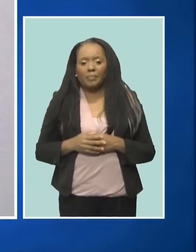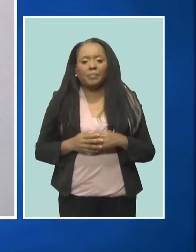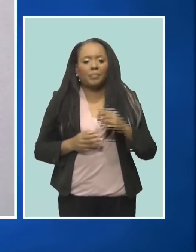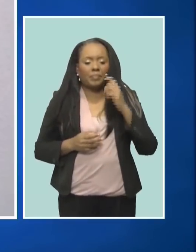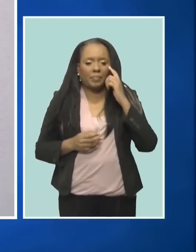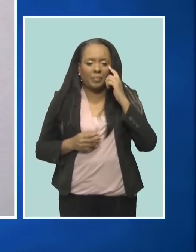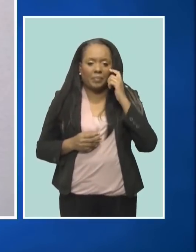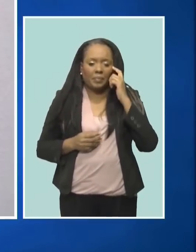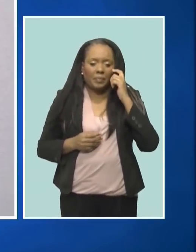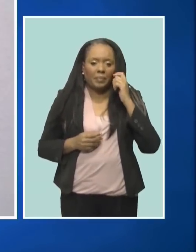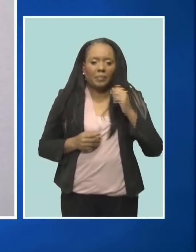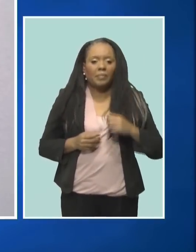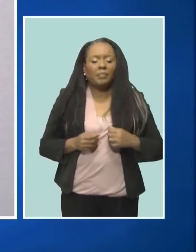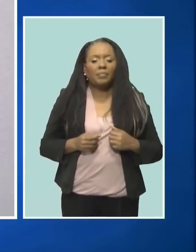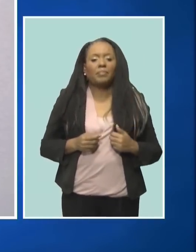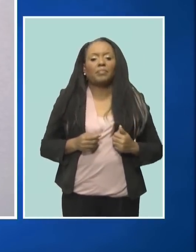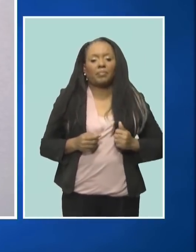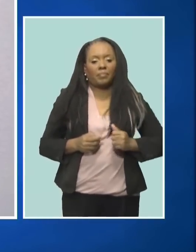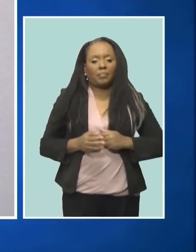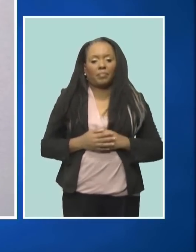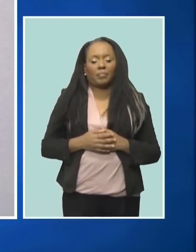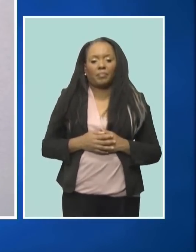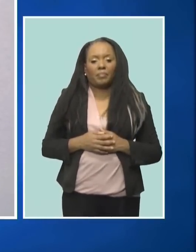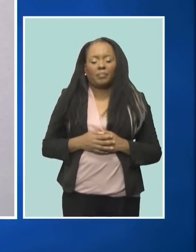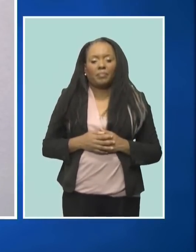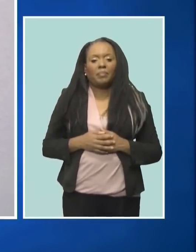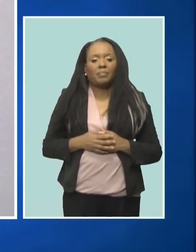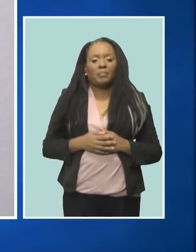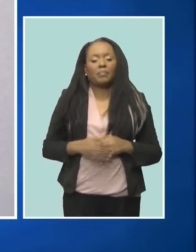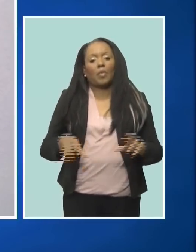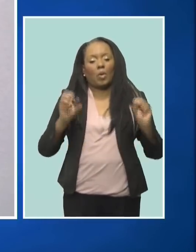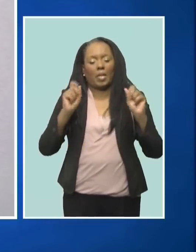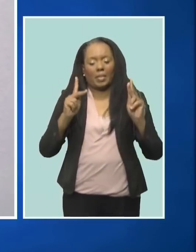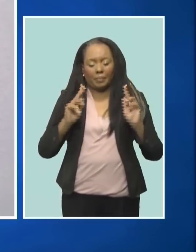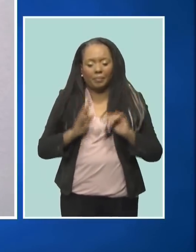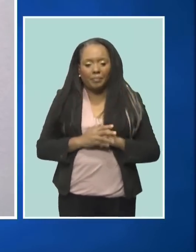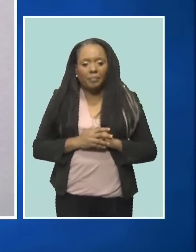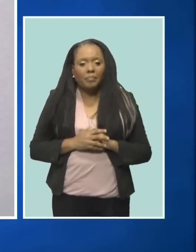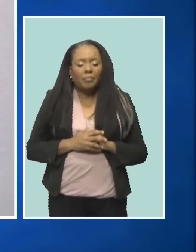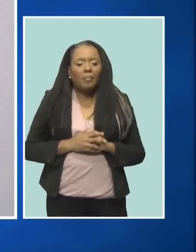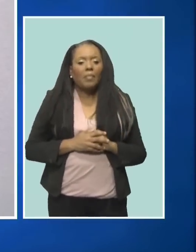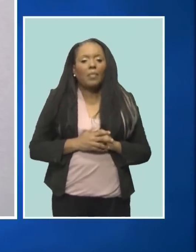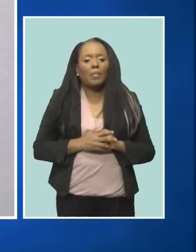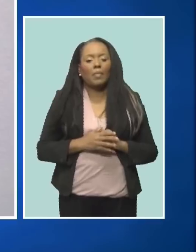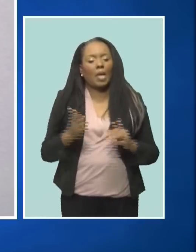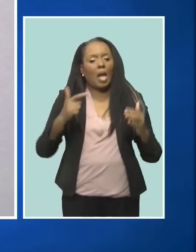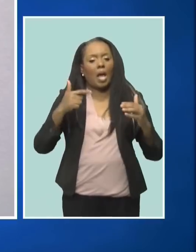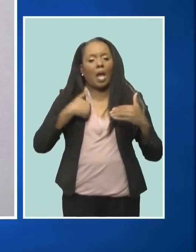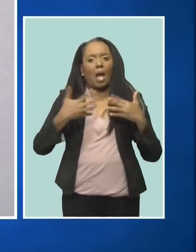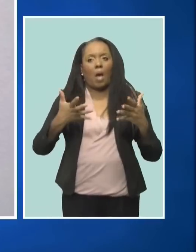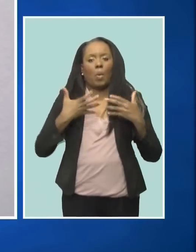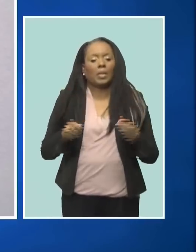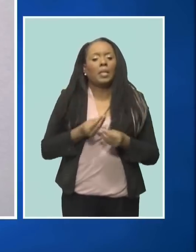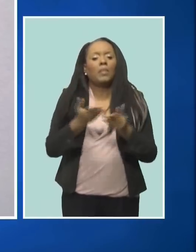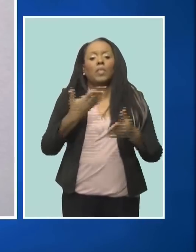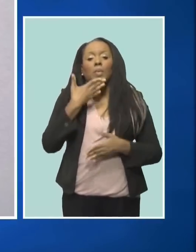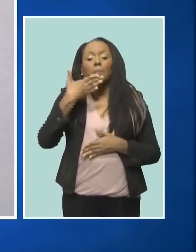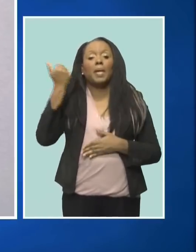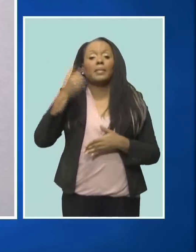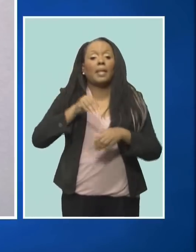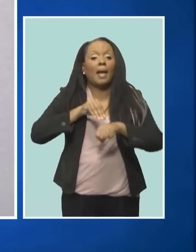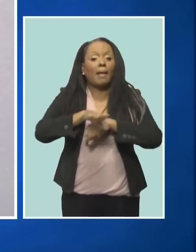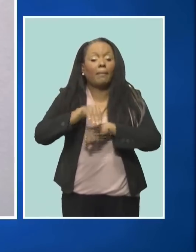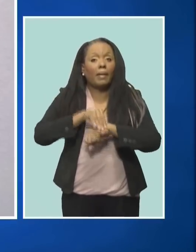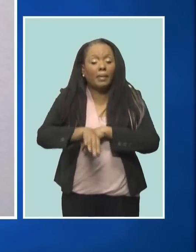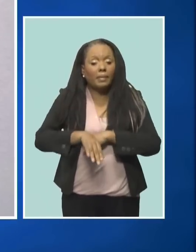Sure. First of all, I mean, the best advice that the sector can give persons is